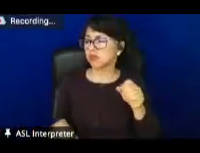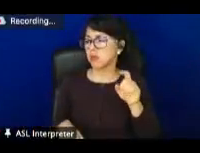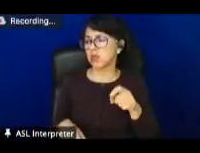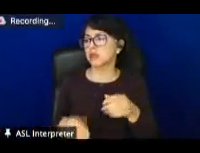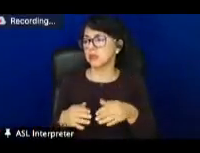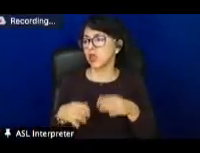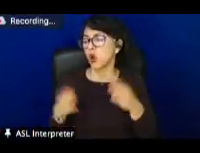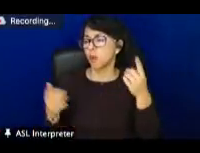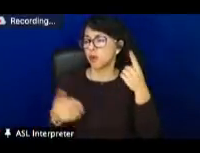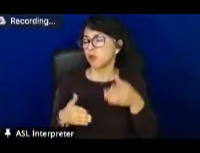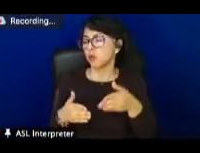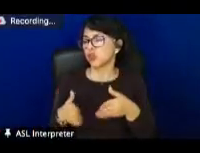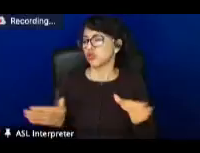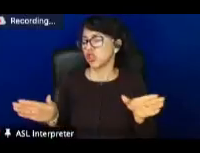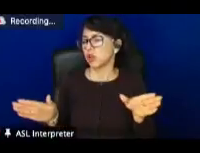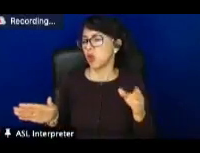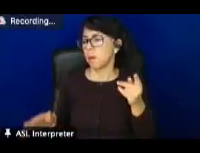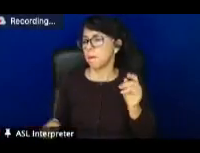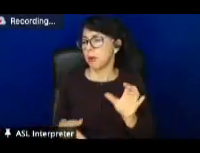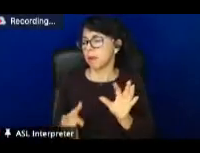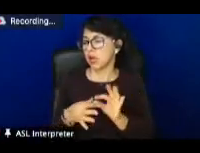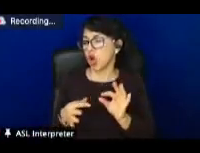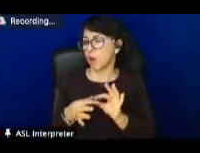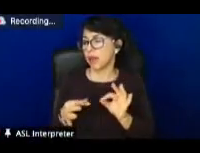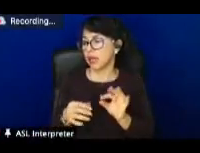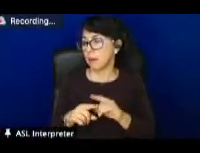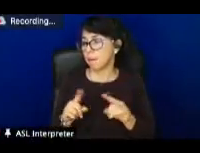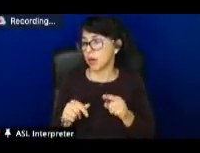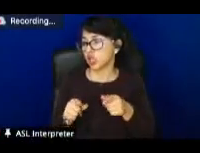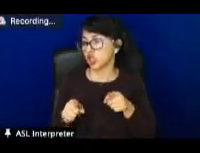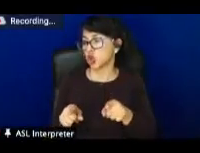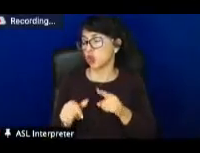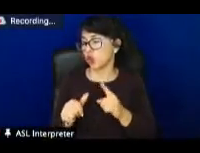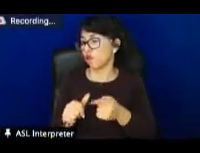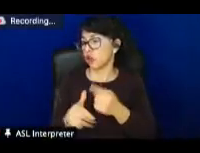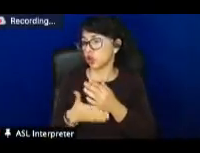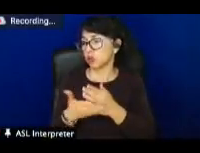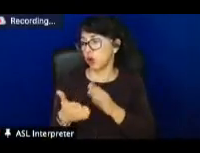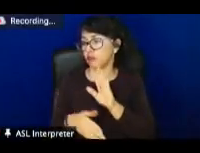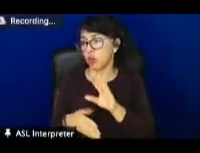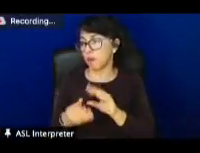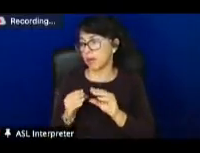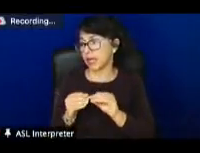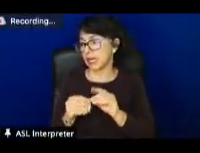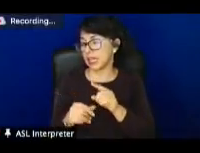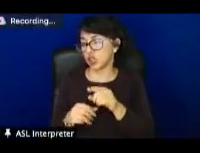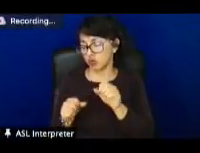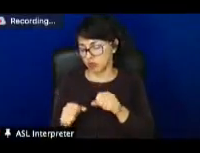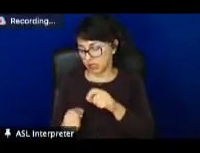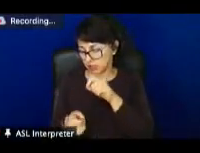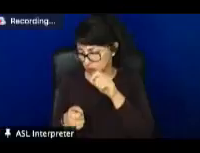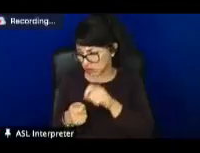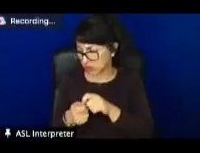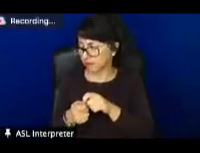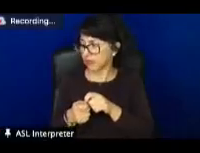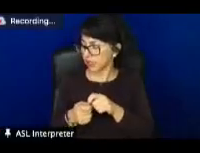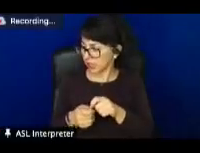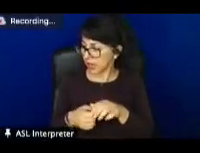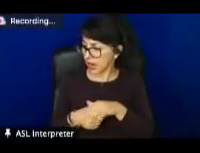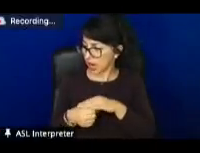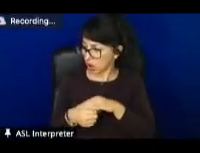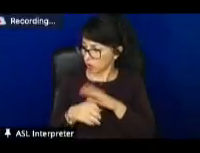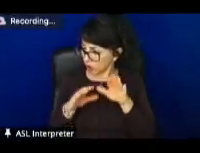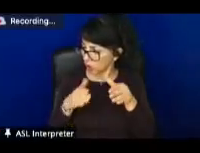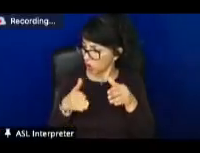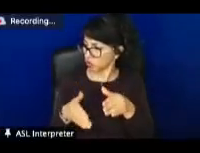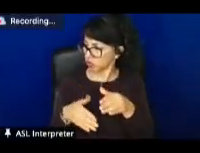comment, but during your the first portion of the meeting, you can certainly concentrate on a particular area. Beautiful. And comments